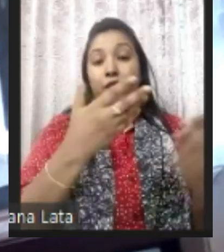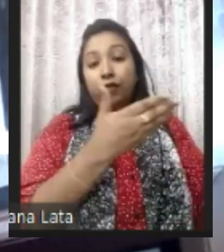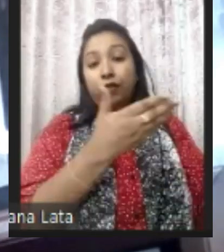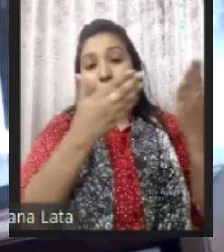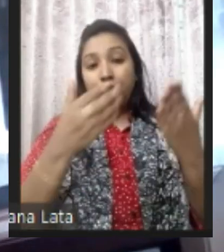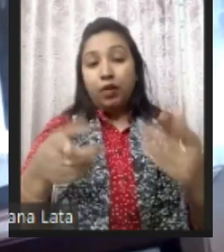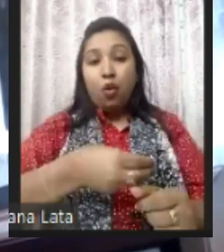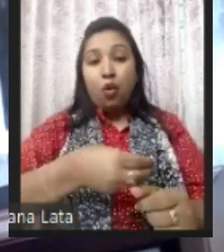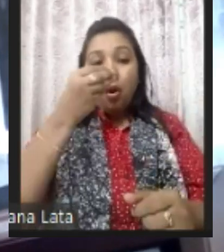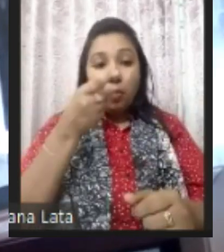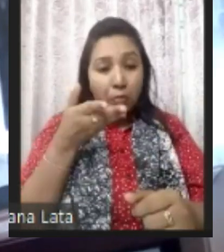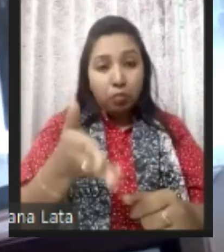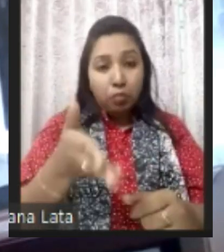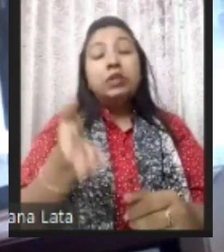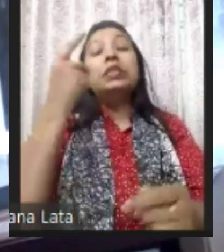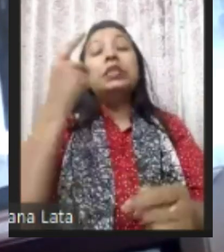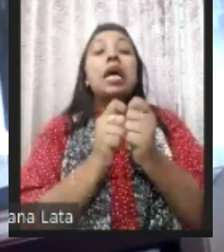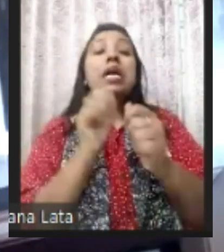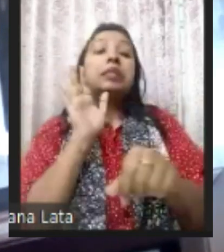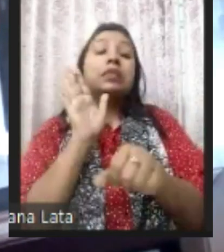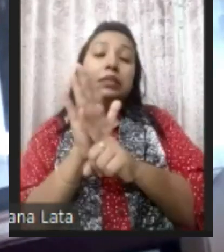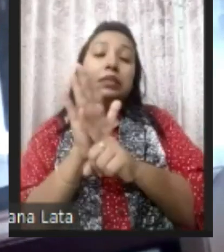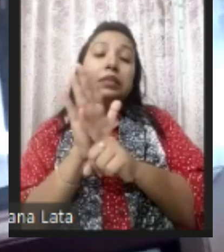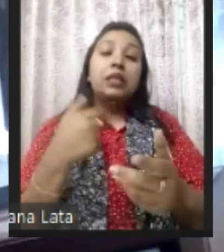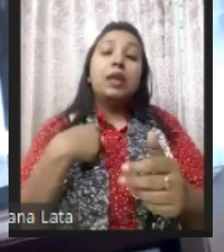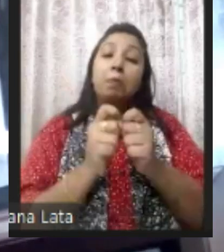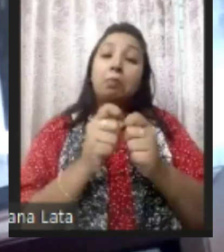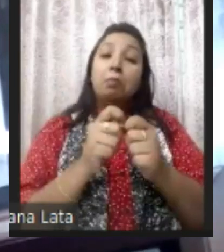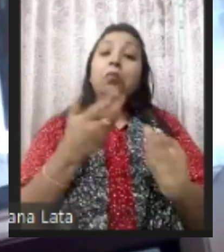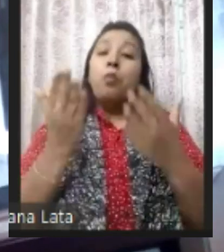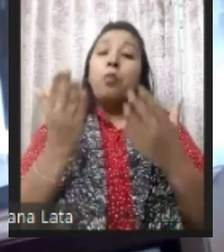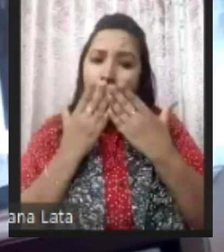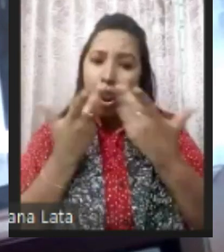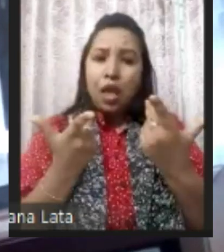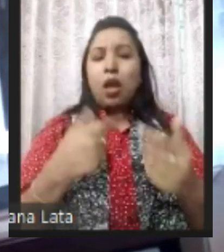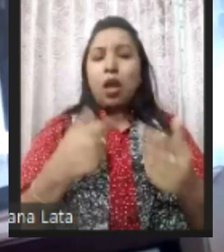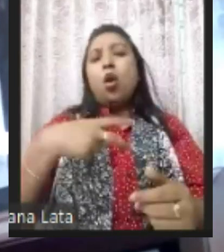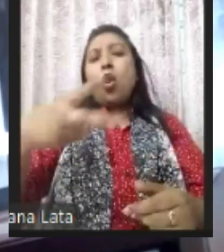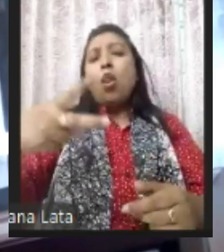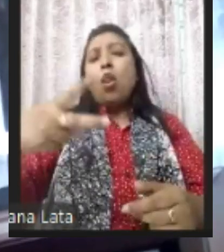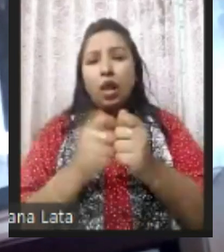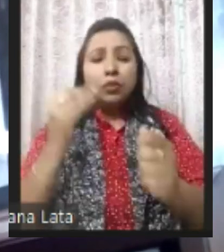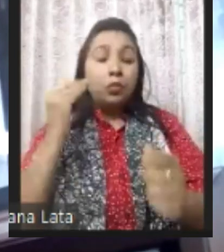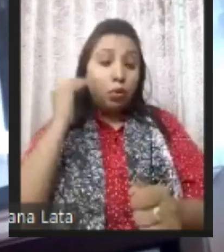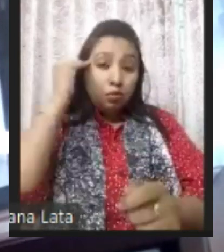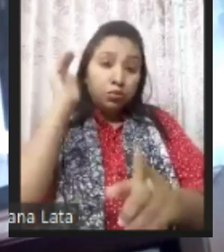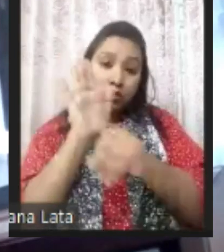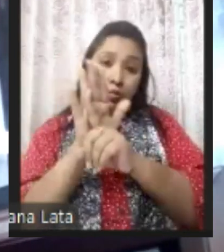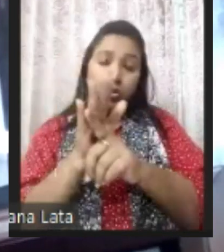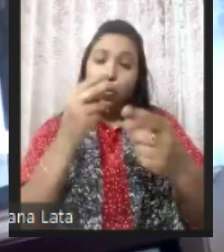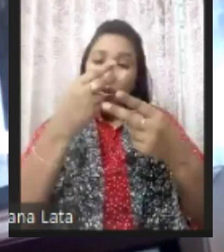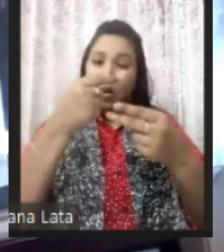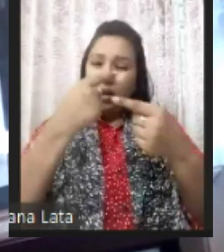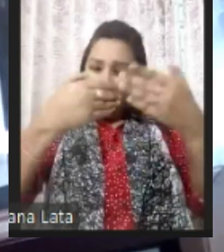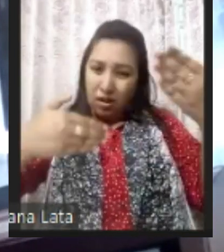Mr. Paski was sharing, there has been so many impactful work in the education sector for the disabled people. So still,